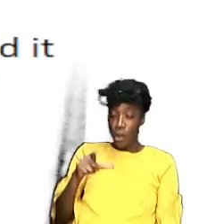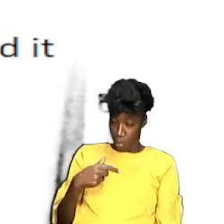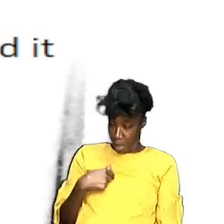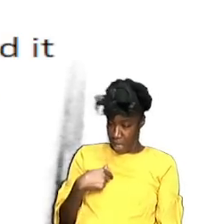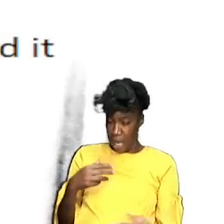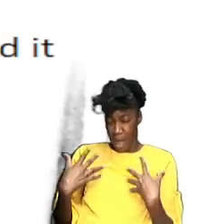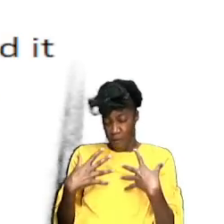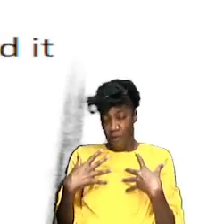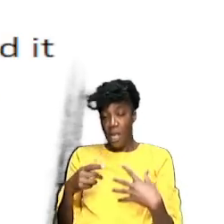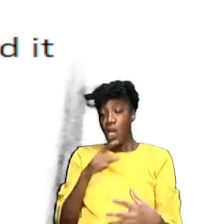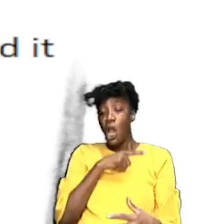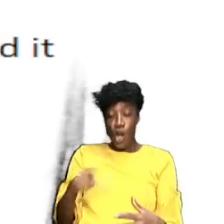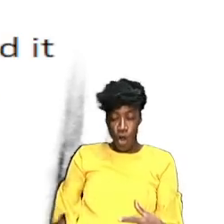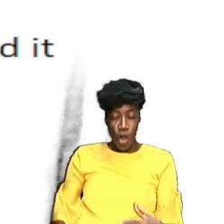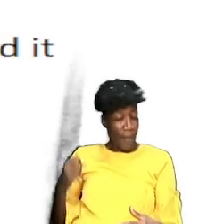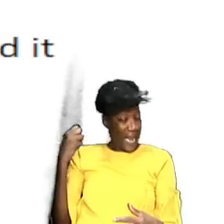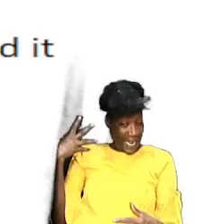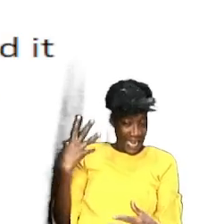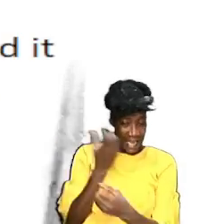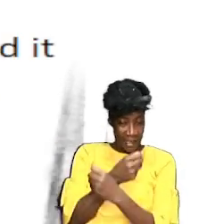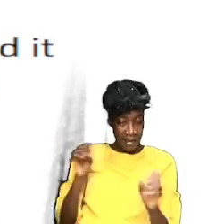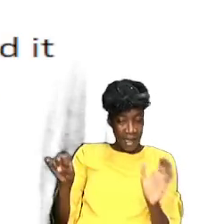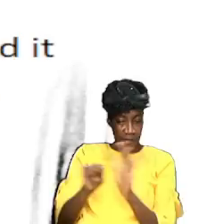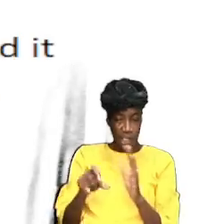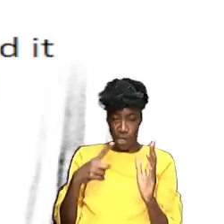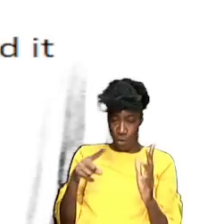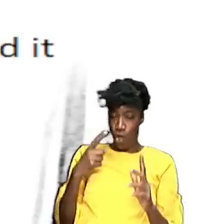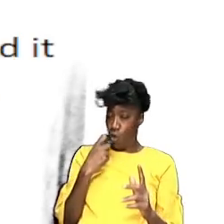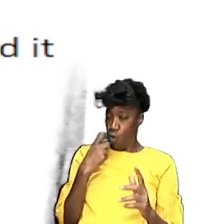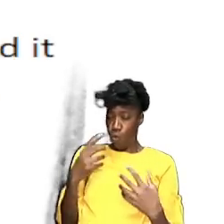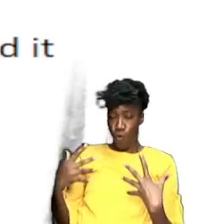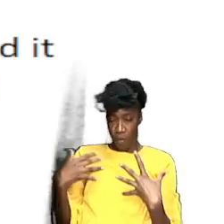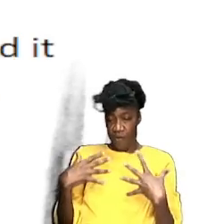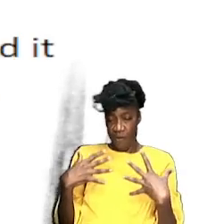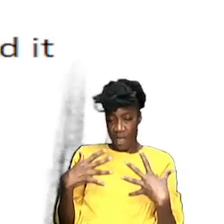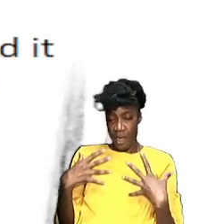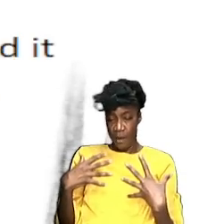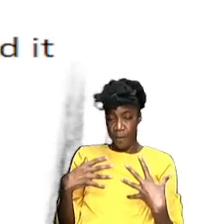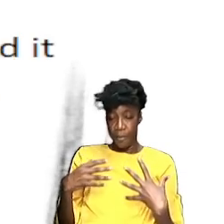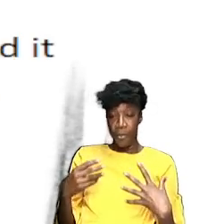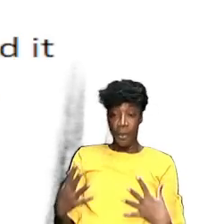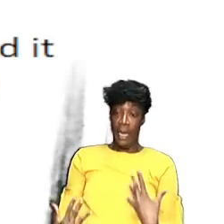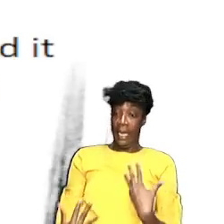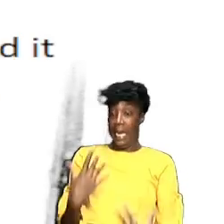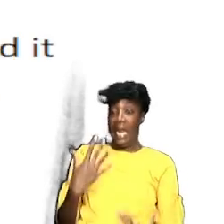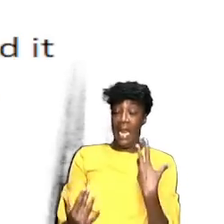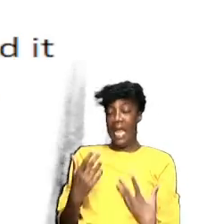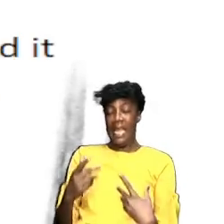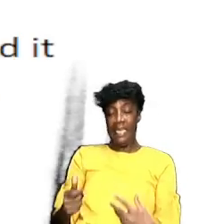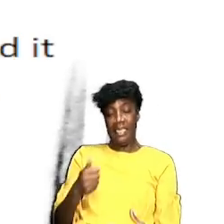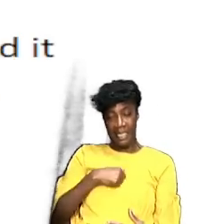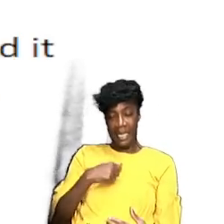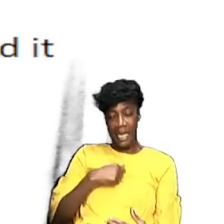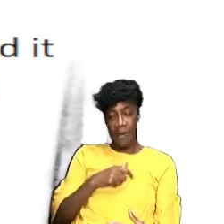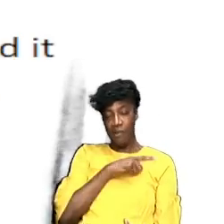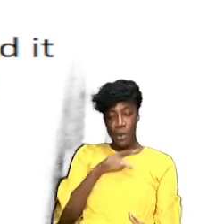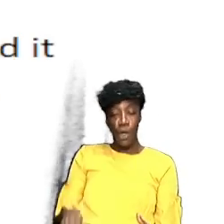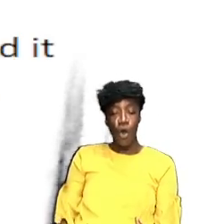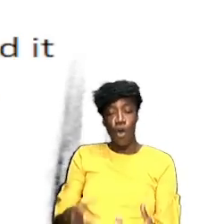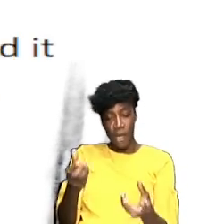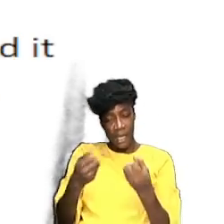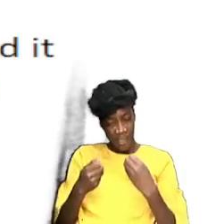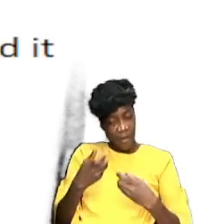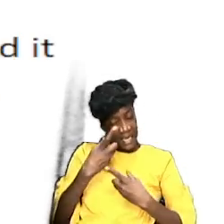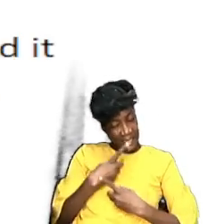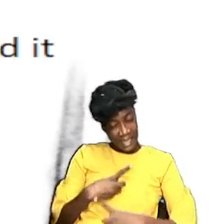and my salvation. Whom shall I fear? Try to bring a situation. He said, delight thyself also in the Lord, and he shall give me the desires of my heart.